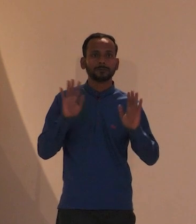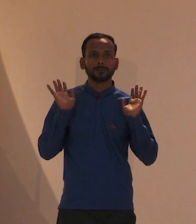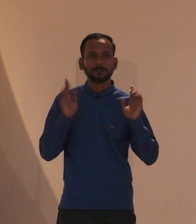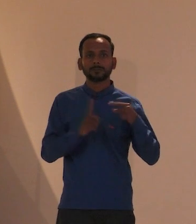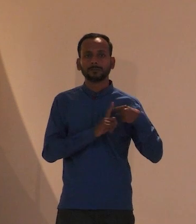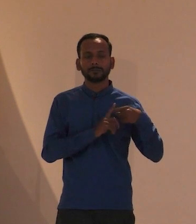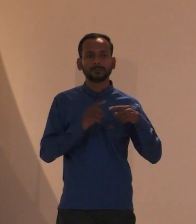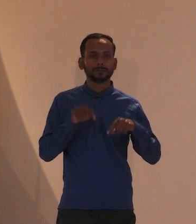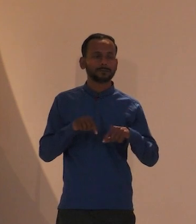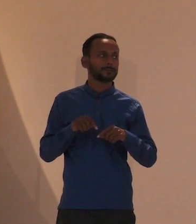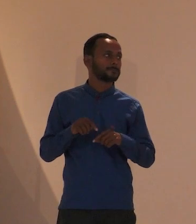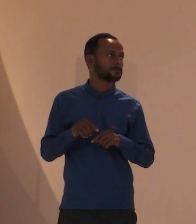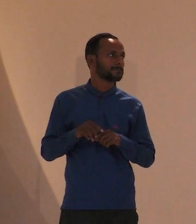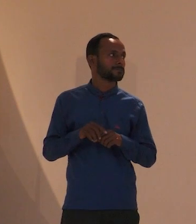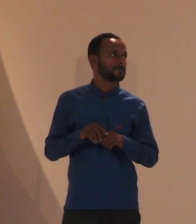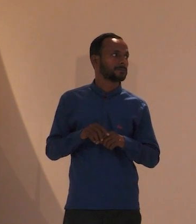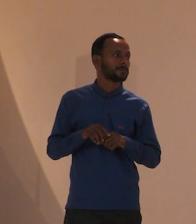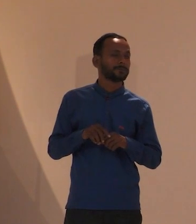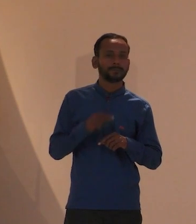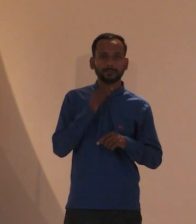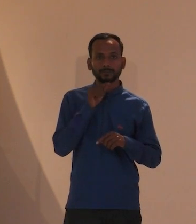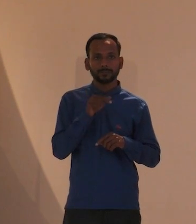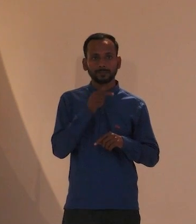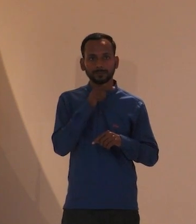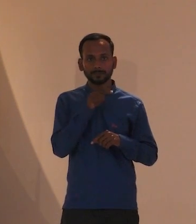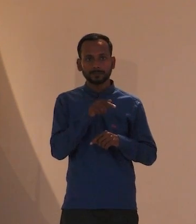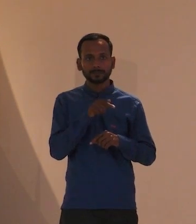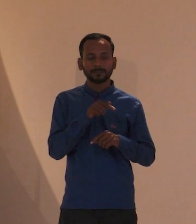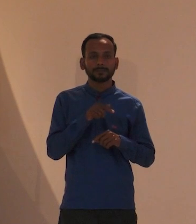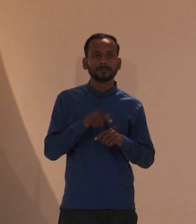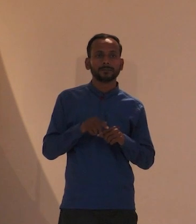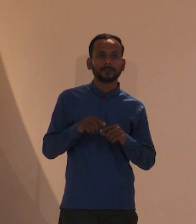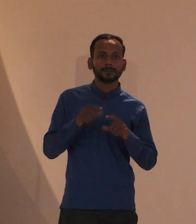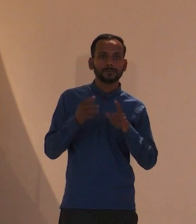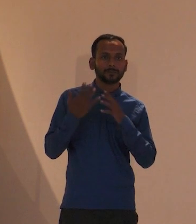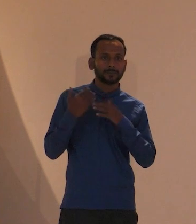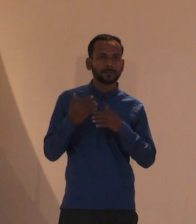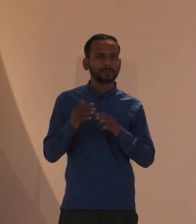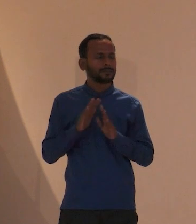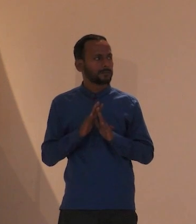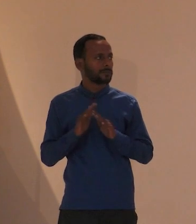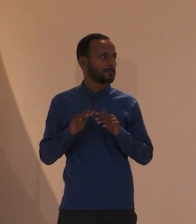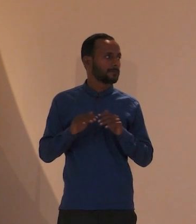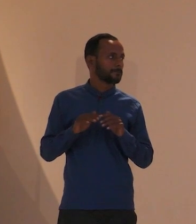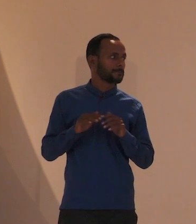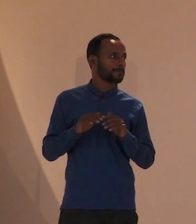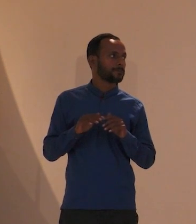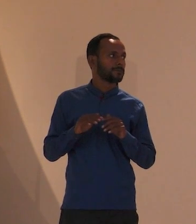on his lips. And he has bracelets and anklets and a waistband, and